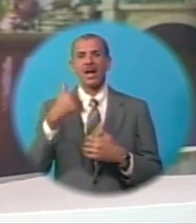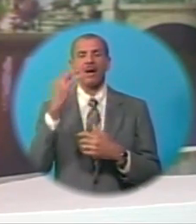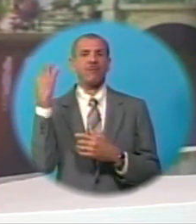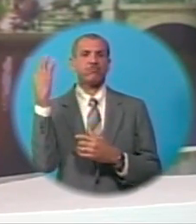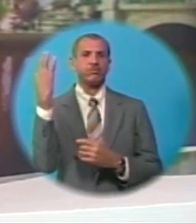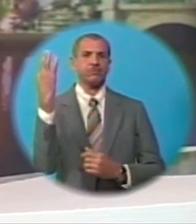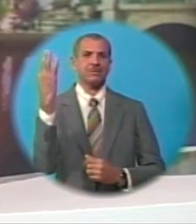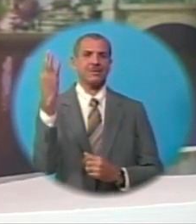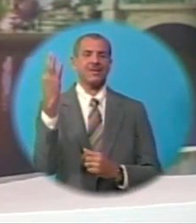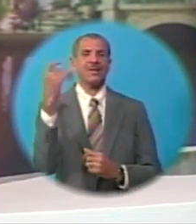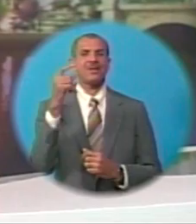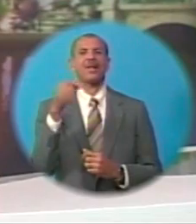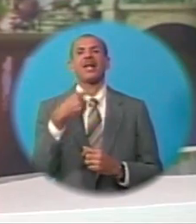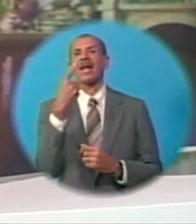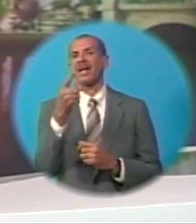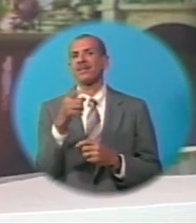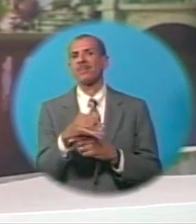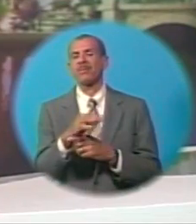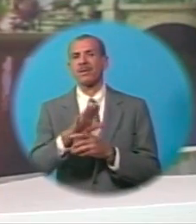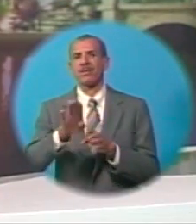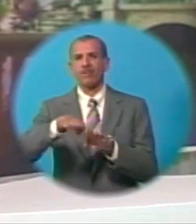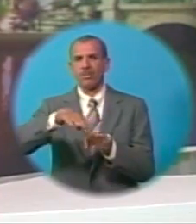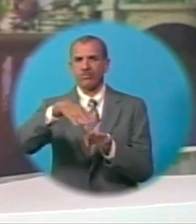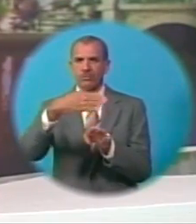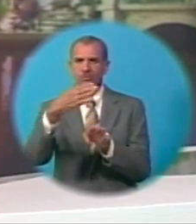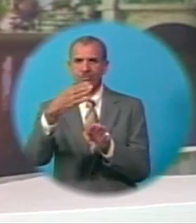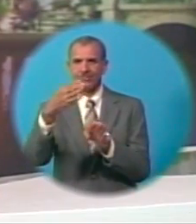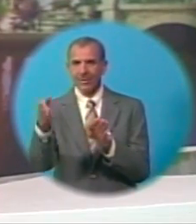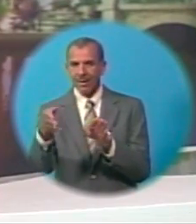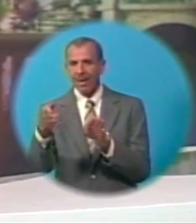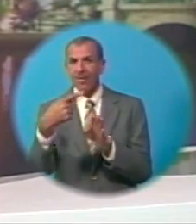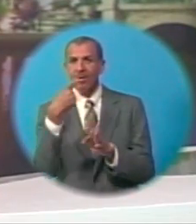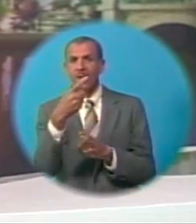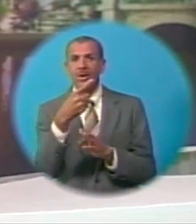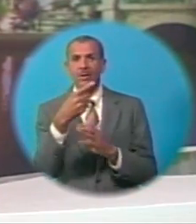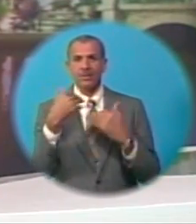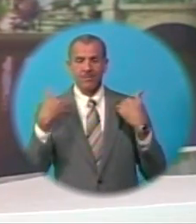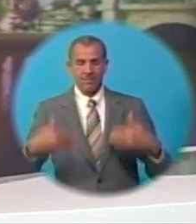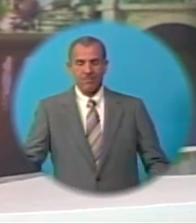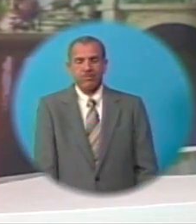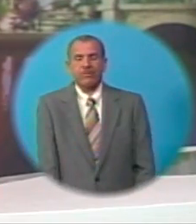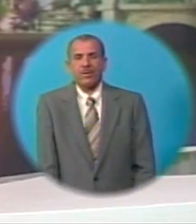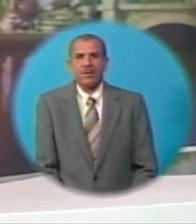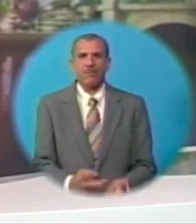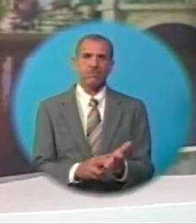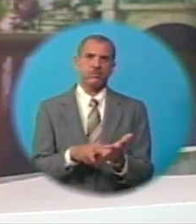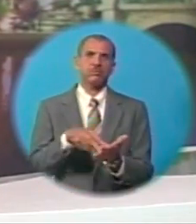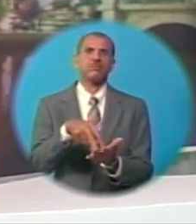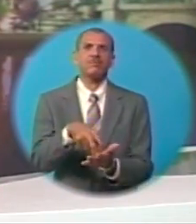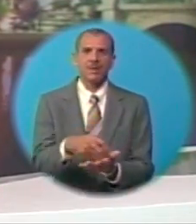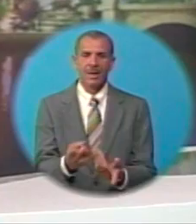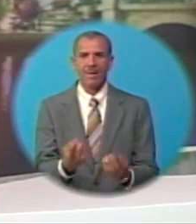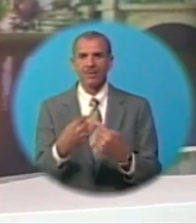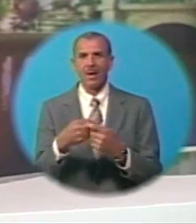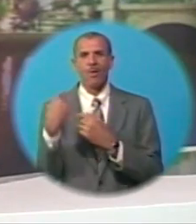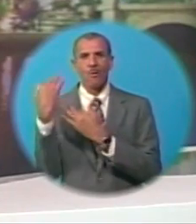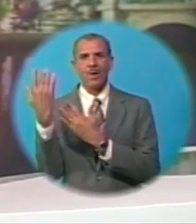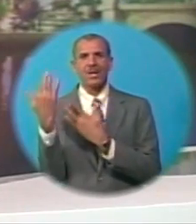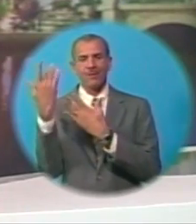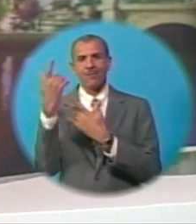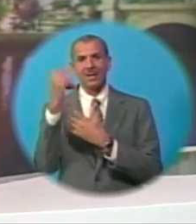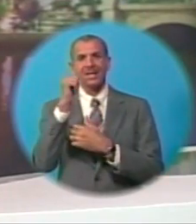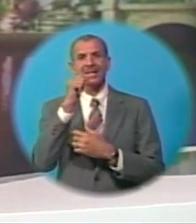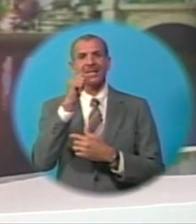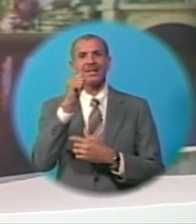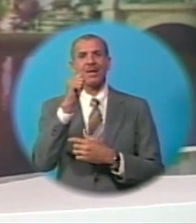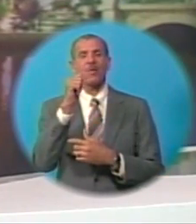he instructed the pallbearers to open the coffin, order the corpse to get up and come forth, and waited for the dead woman